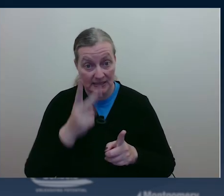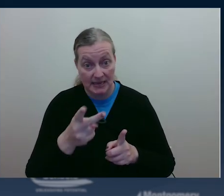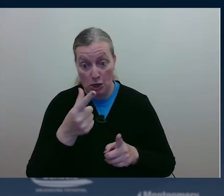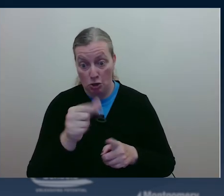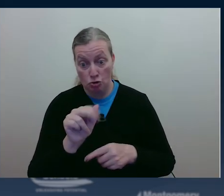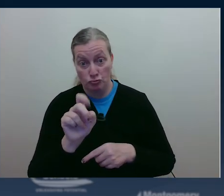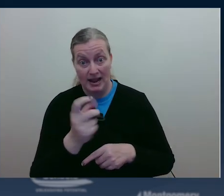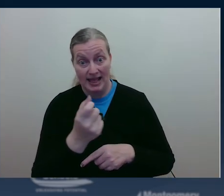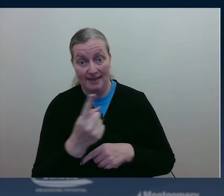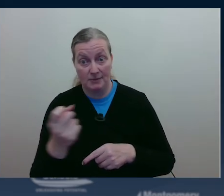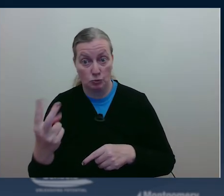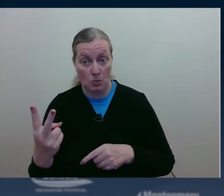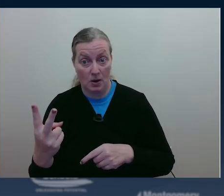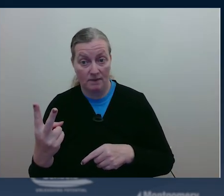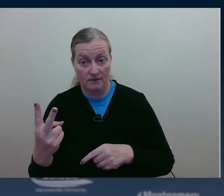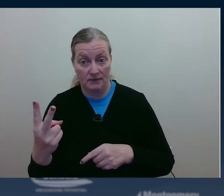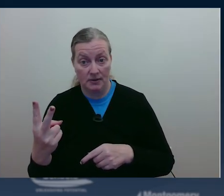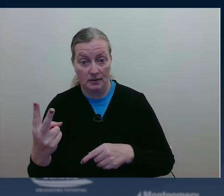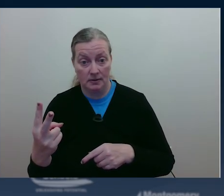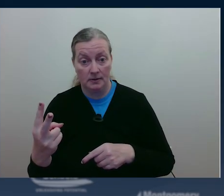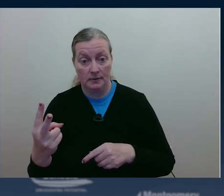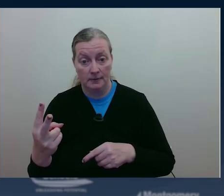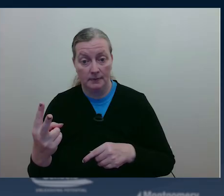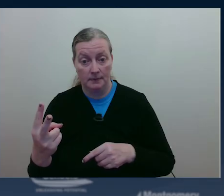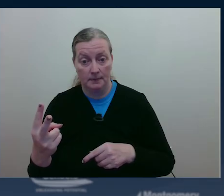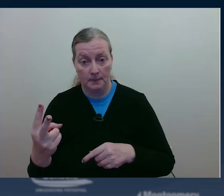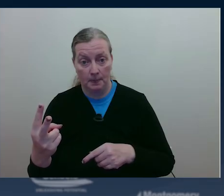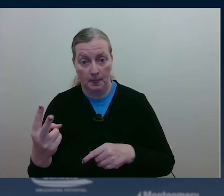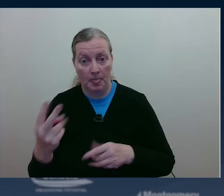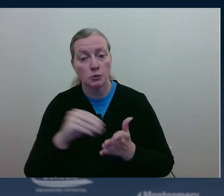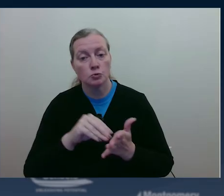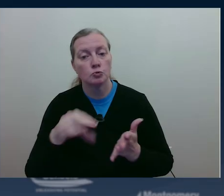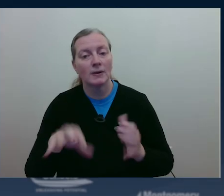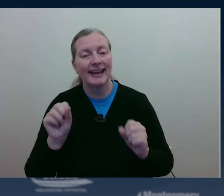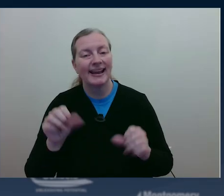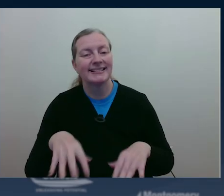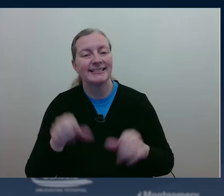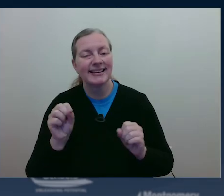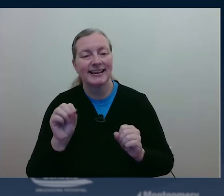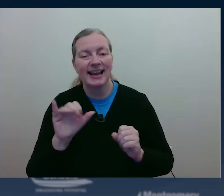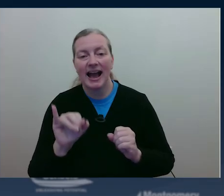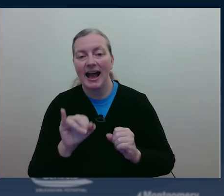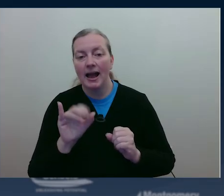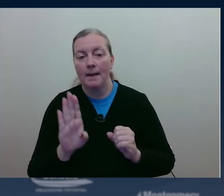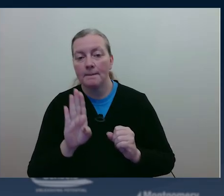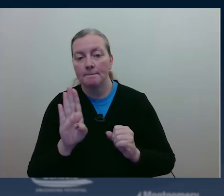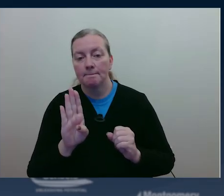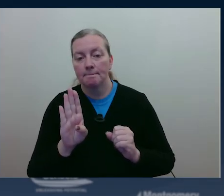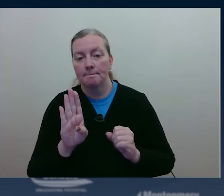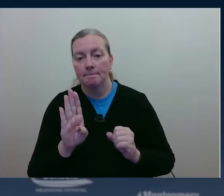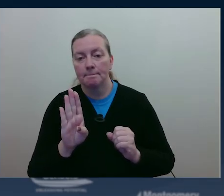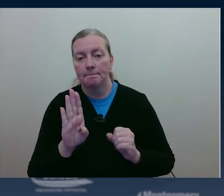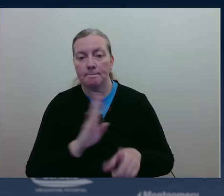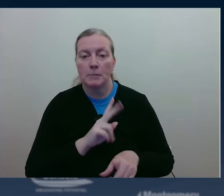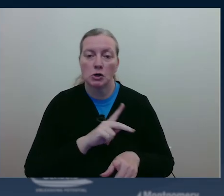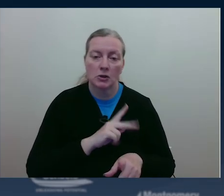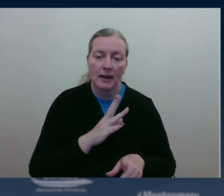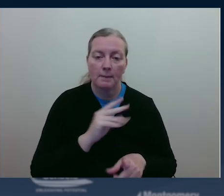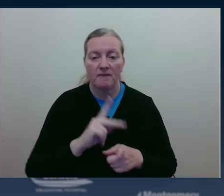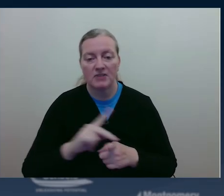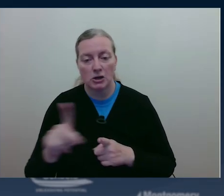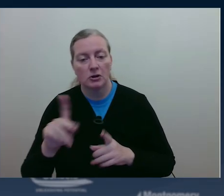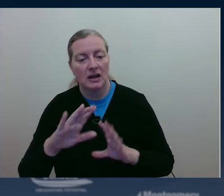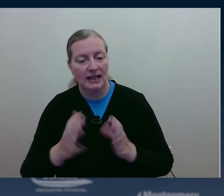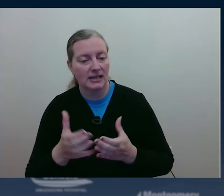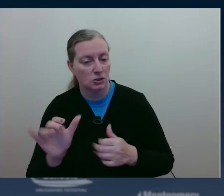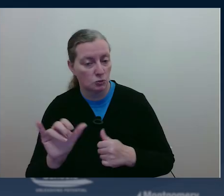students will be able to take the IB personal and professional skills classes. Can we